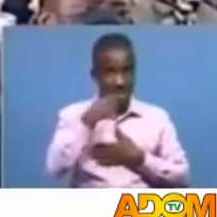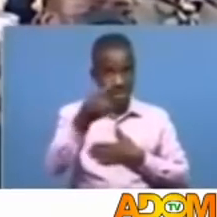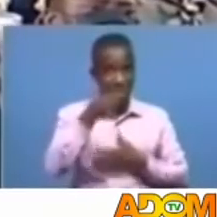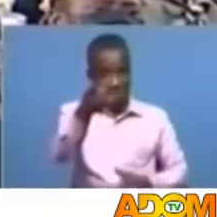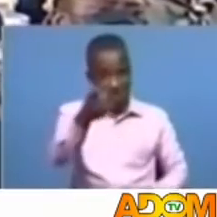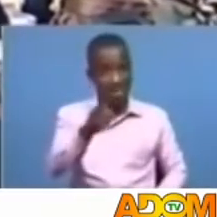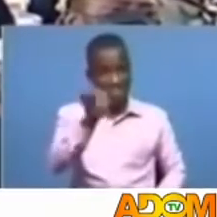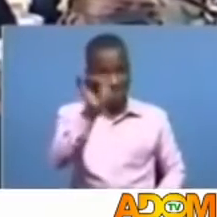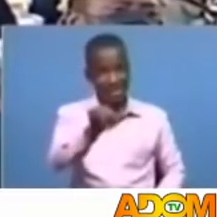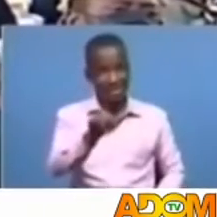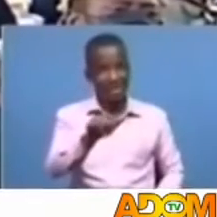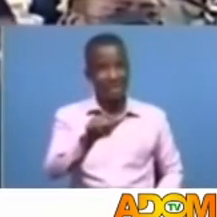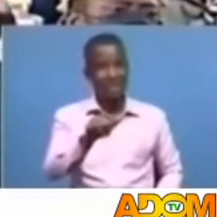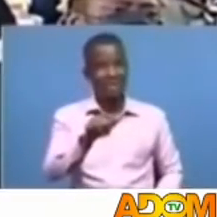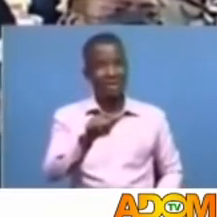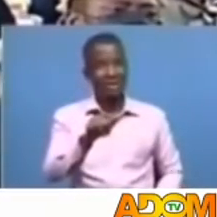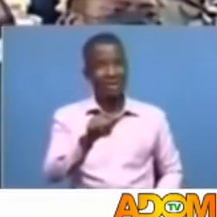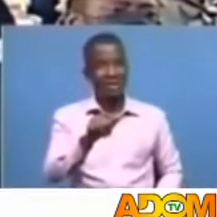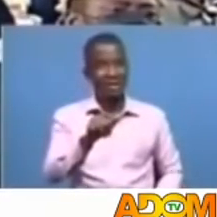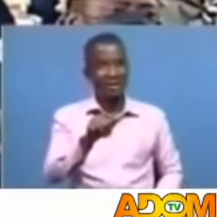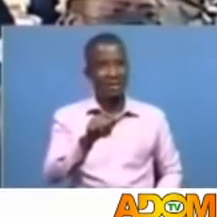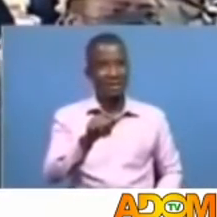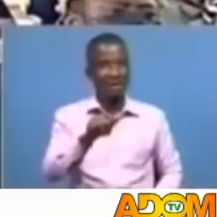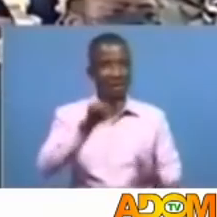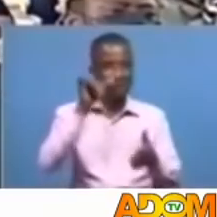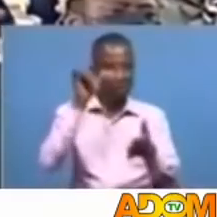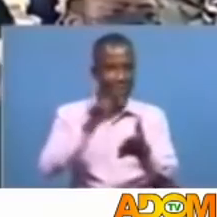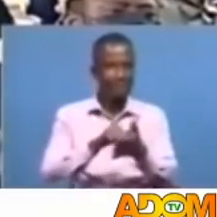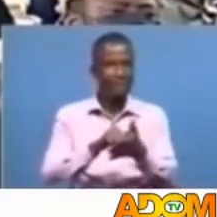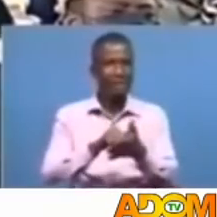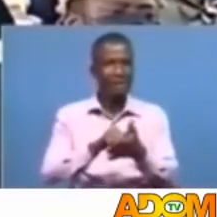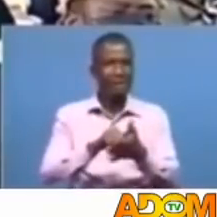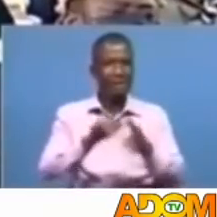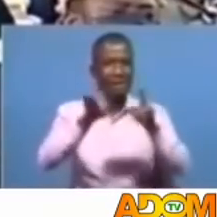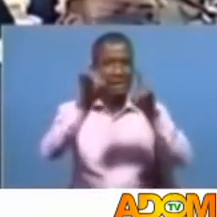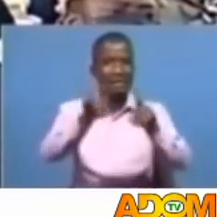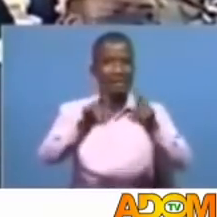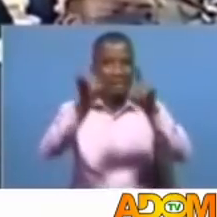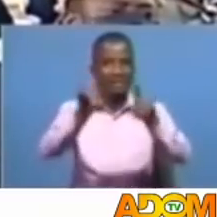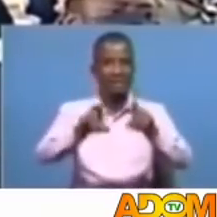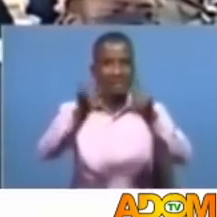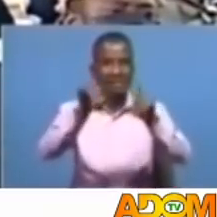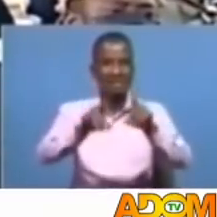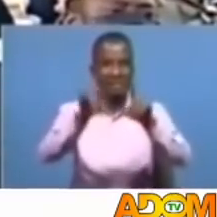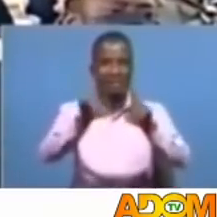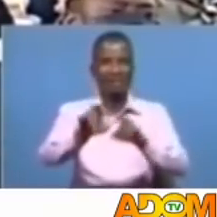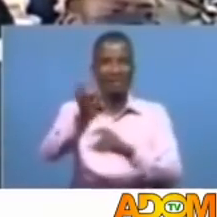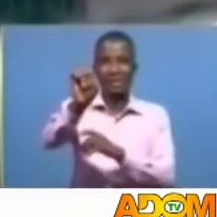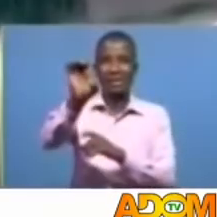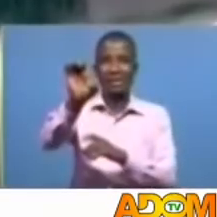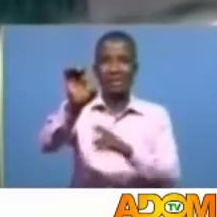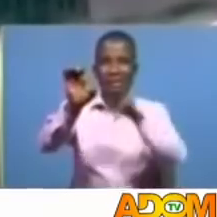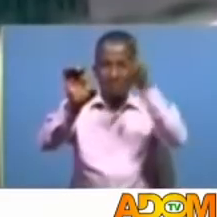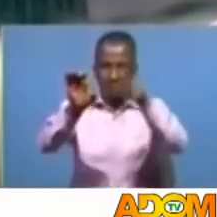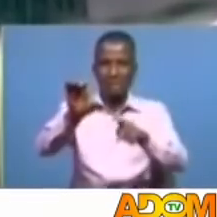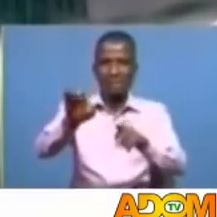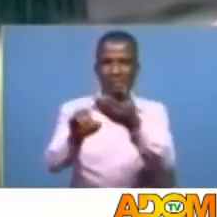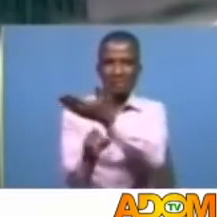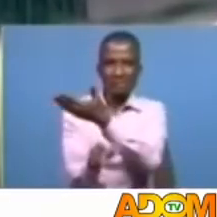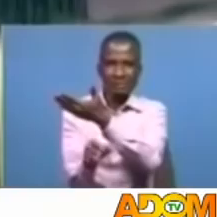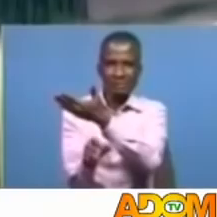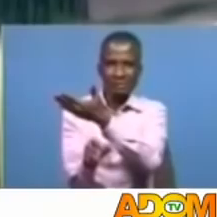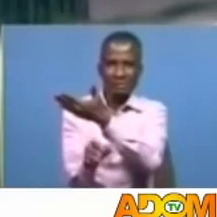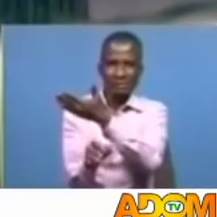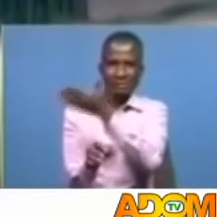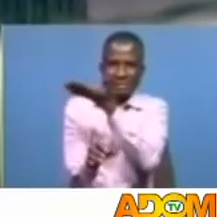At the time, that first respondent's chairperson was the